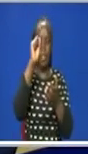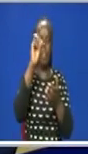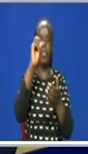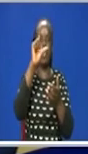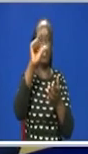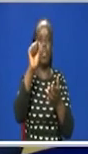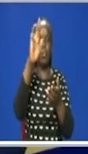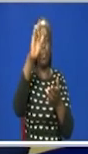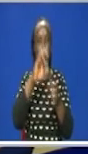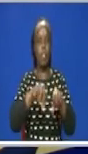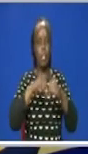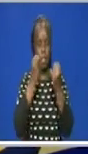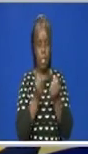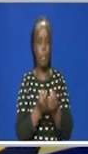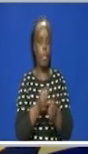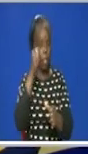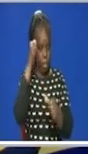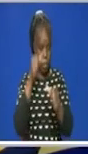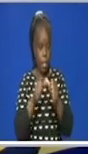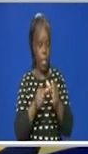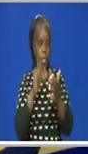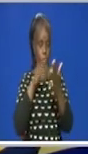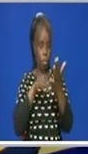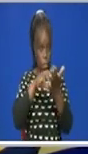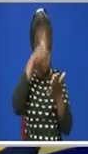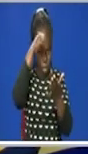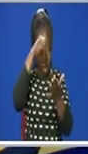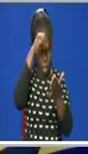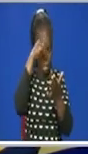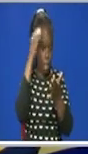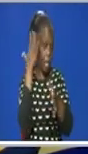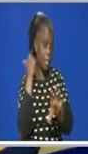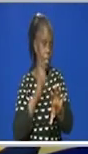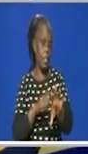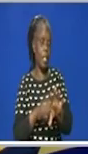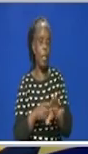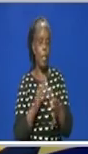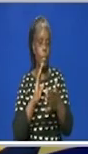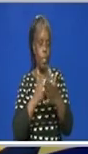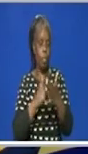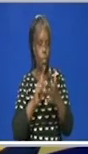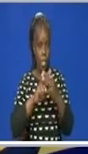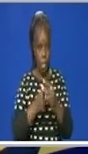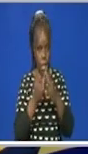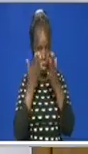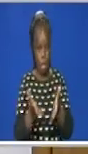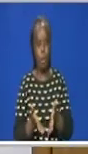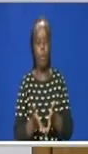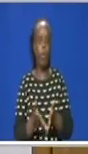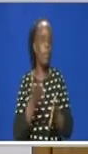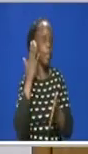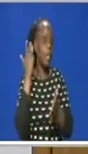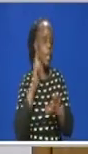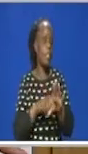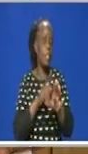the solar system. Yes. Can you just give us a recap on what we dealt with before now we get into now where we are right now? So last time we were looking at